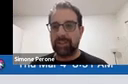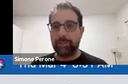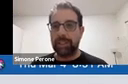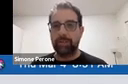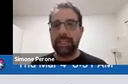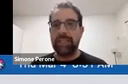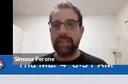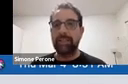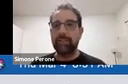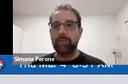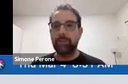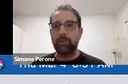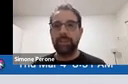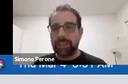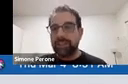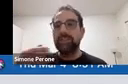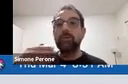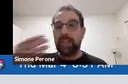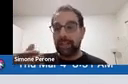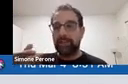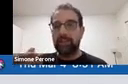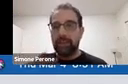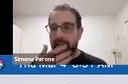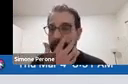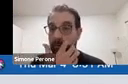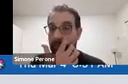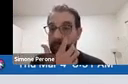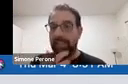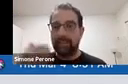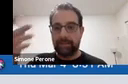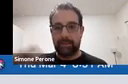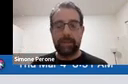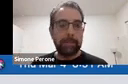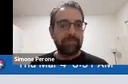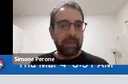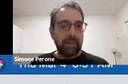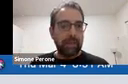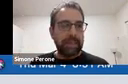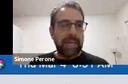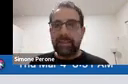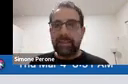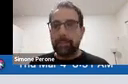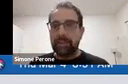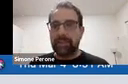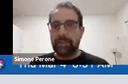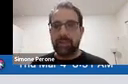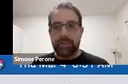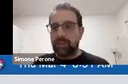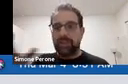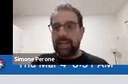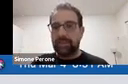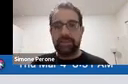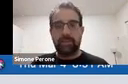generates subtitle, and then you will just need to check it and eventually edit. And the editing means